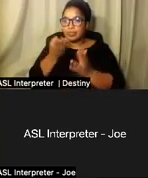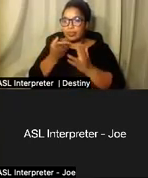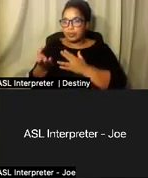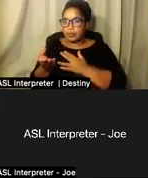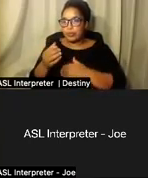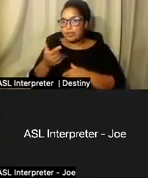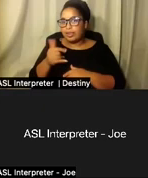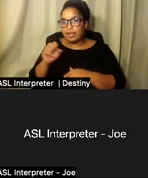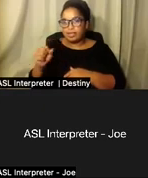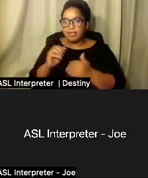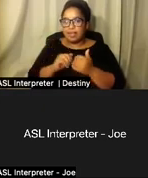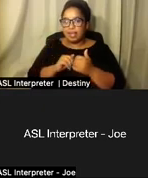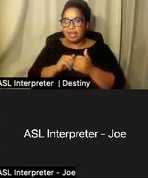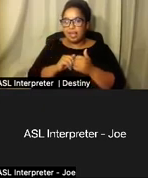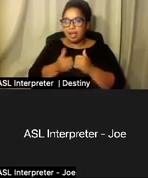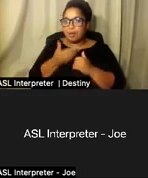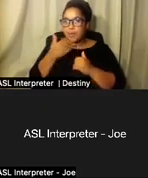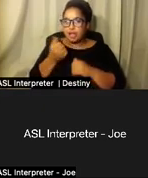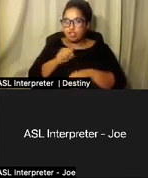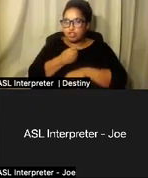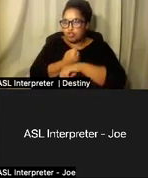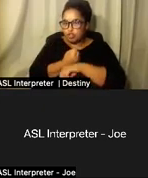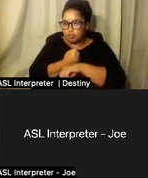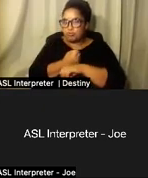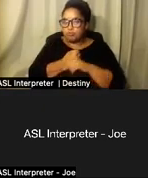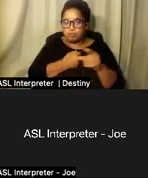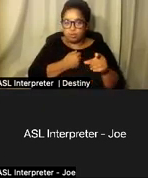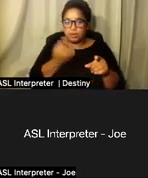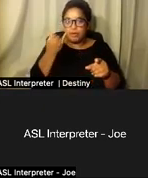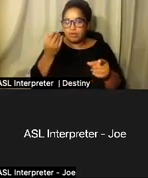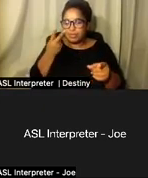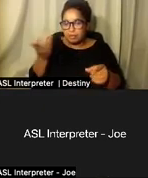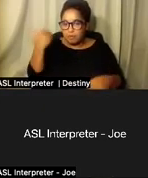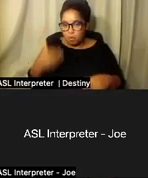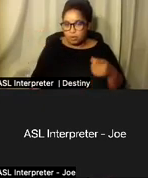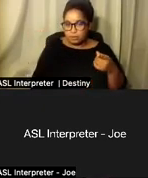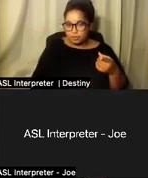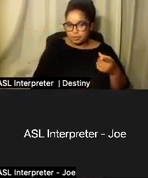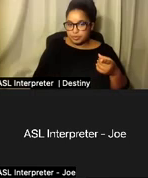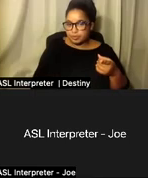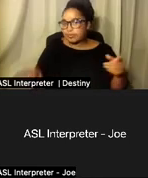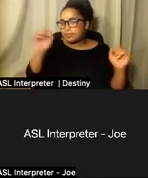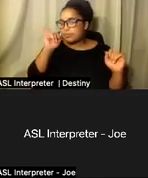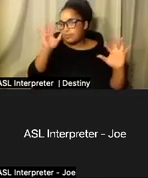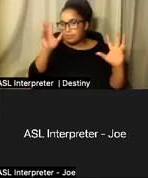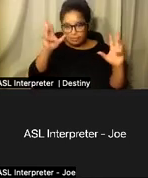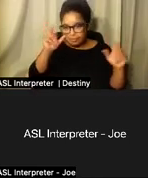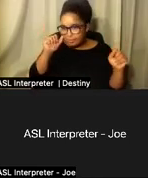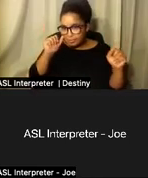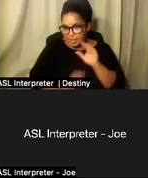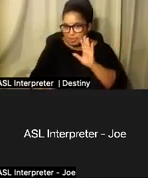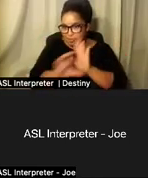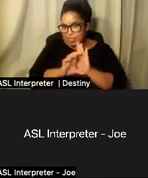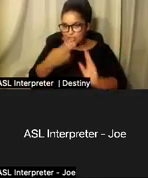better idea of how we're going to secure this. So if you've seen these before, these are the amazing picture hook. So you'll